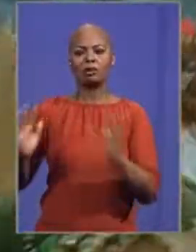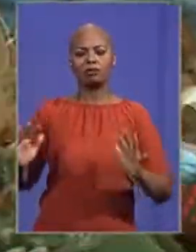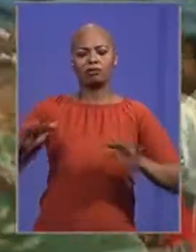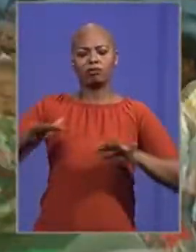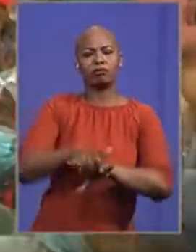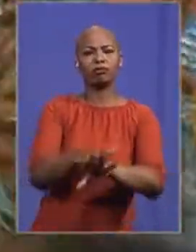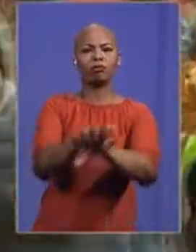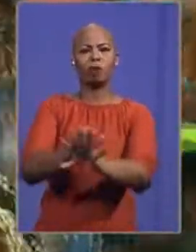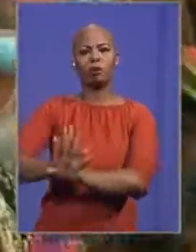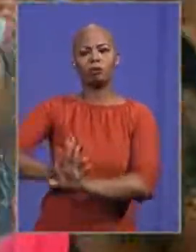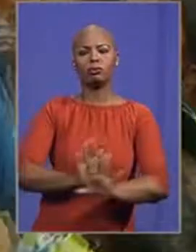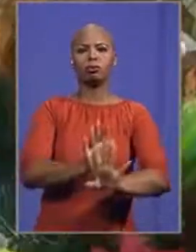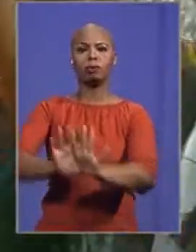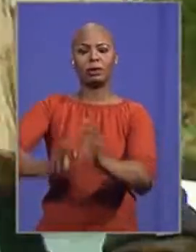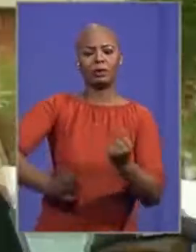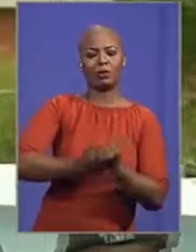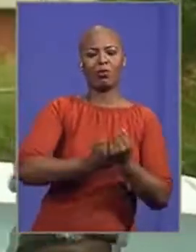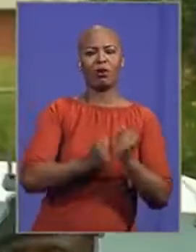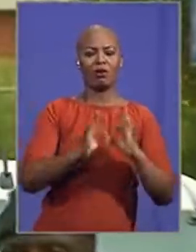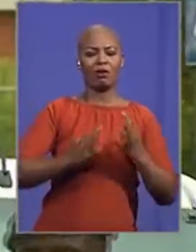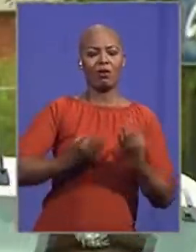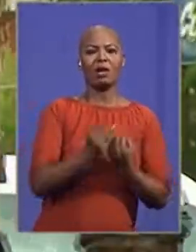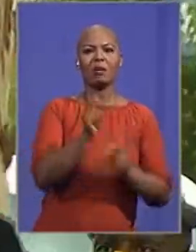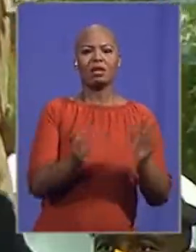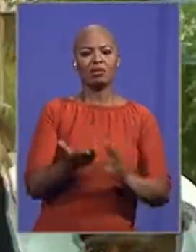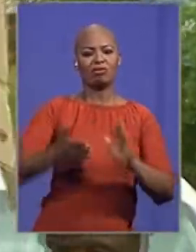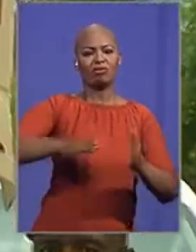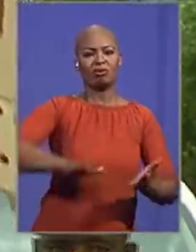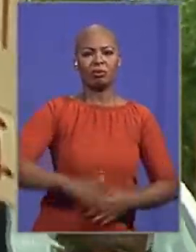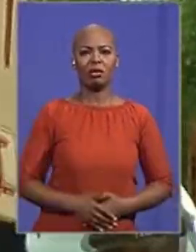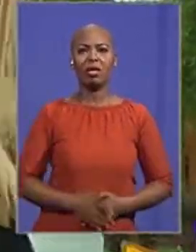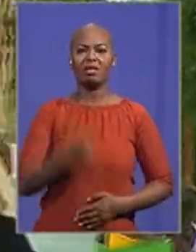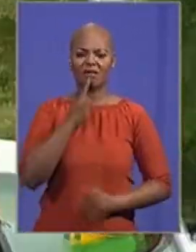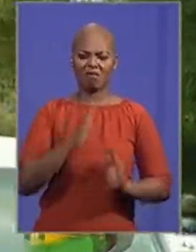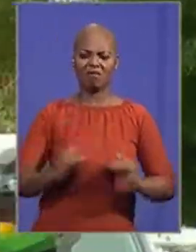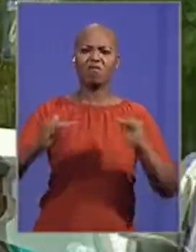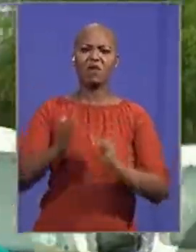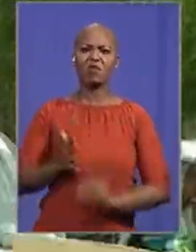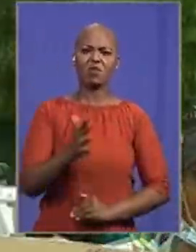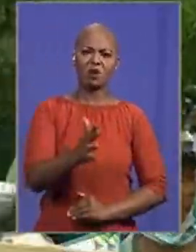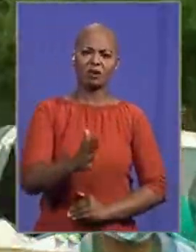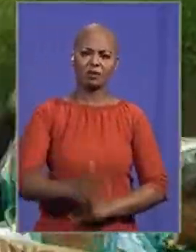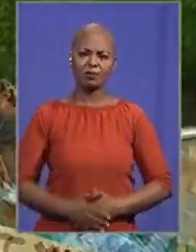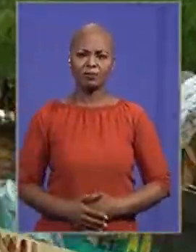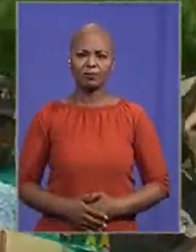thekga ba malapa ba tša setlhabelo ka moka ba nyaka go bona toka e phethega.